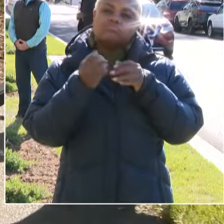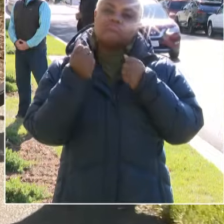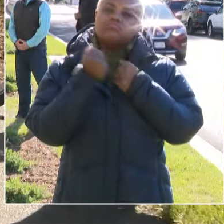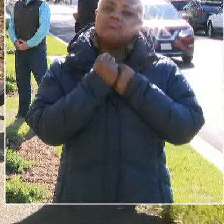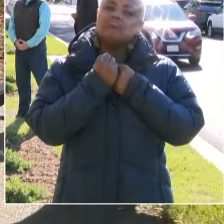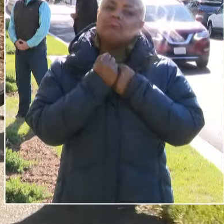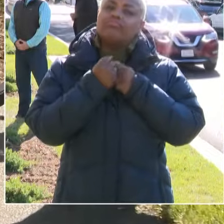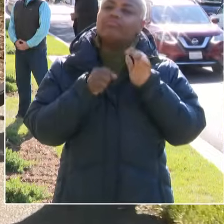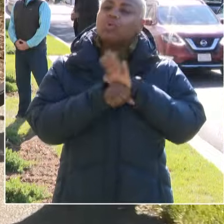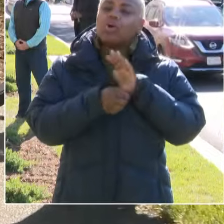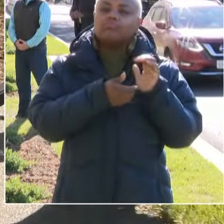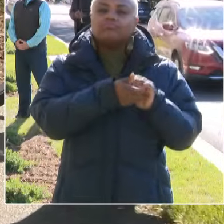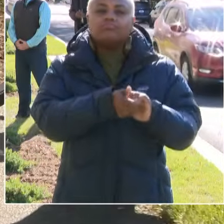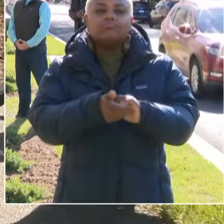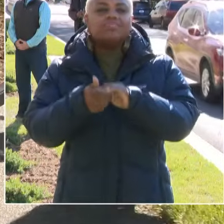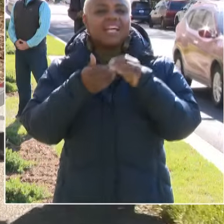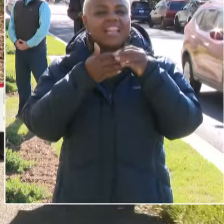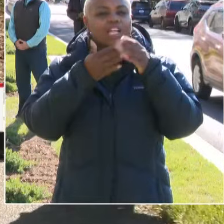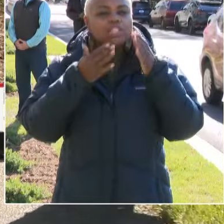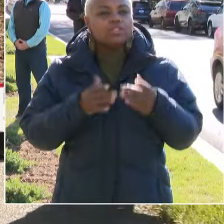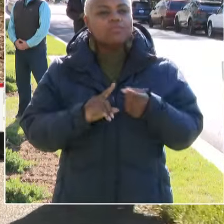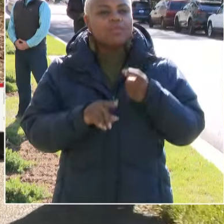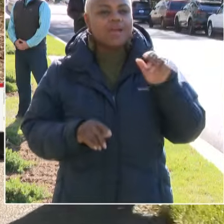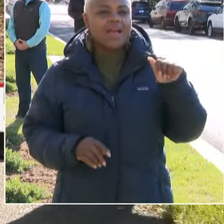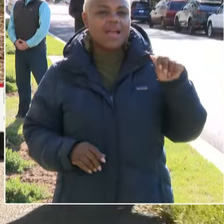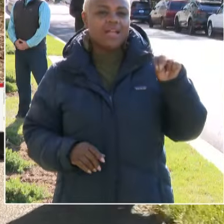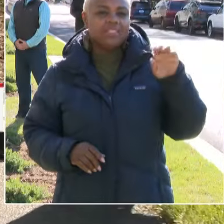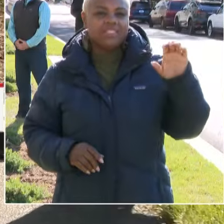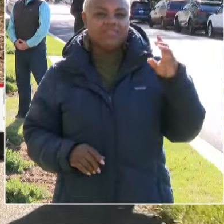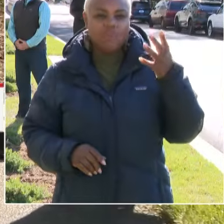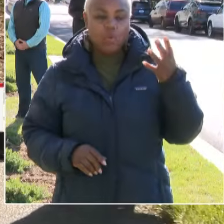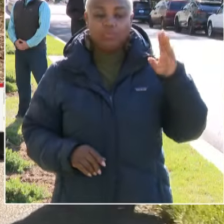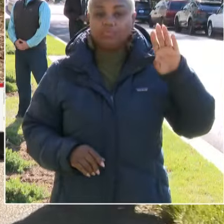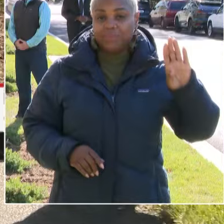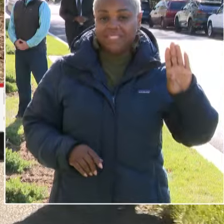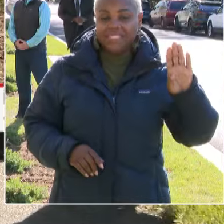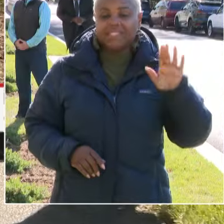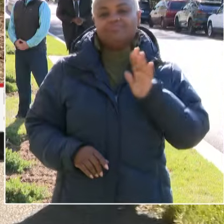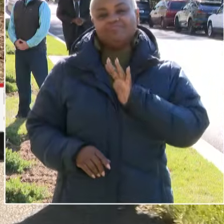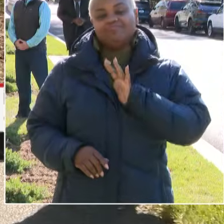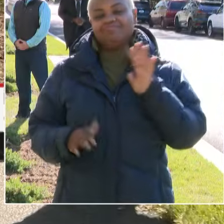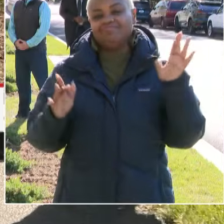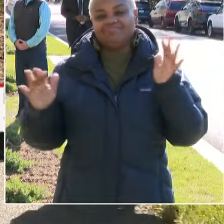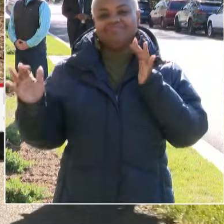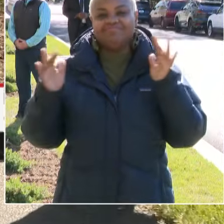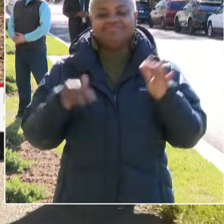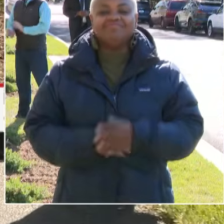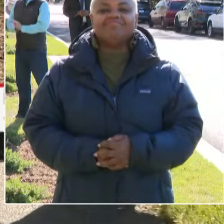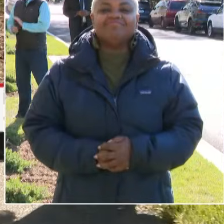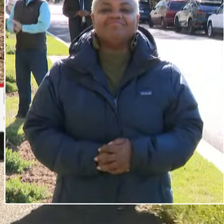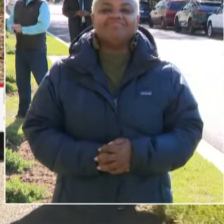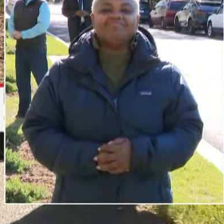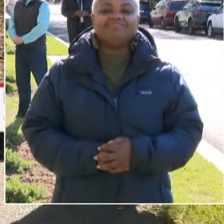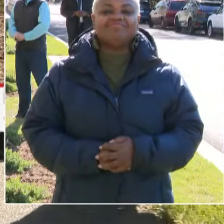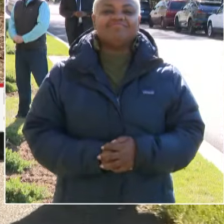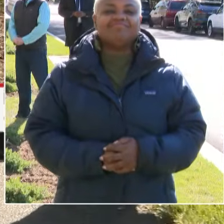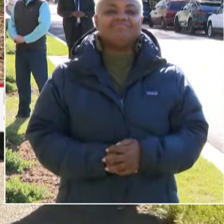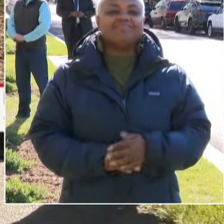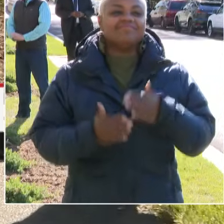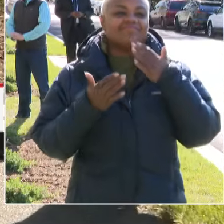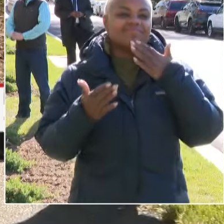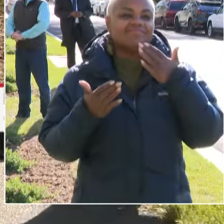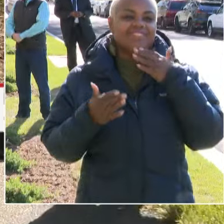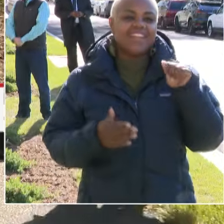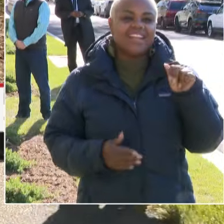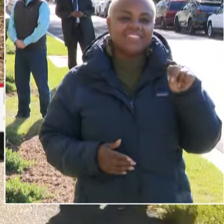the commissioners of ANC 4B. I want to thank you all and extend a gratefulness to ANC